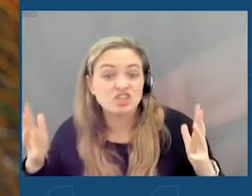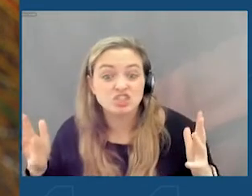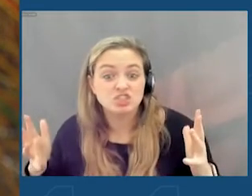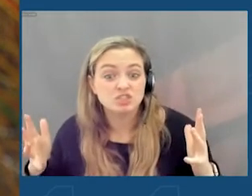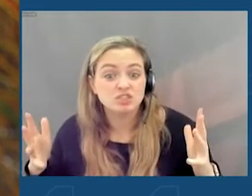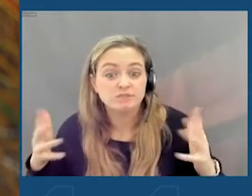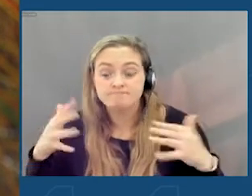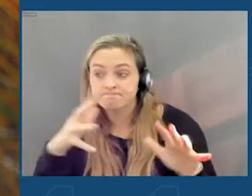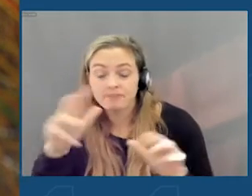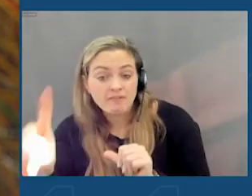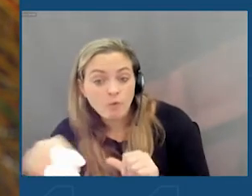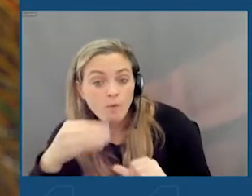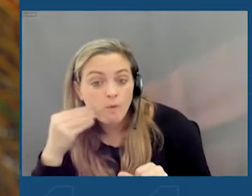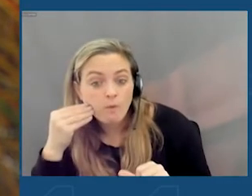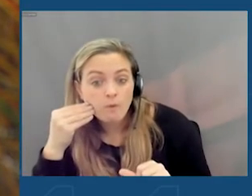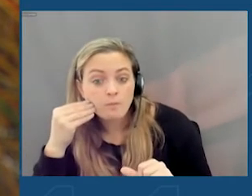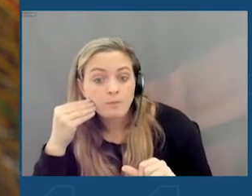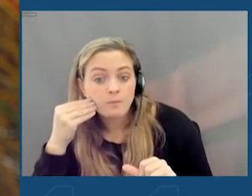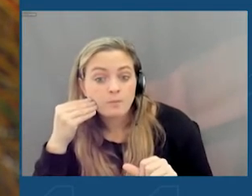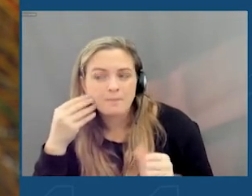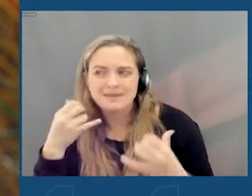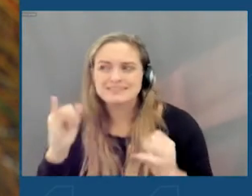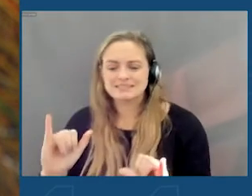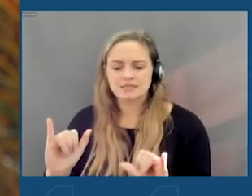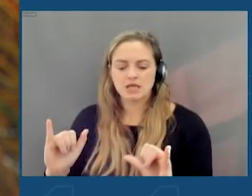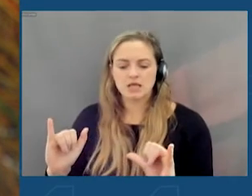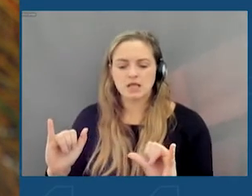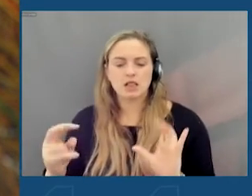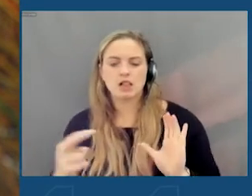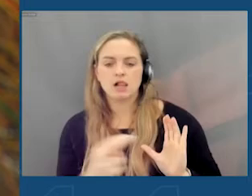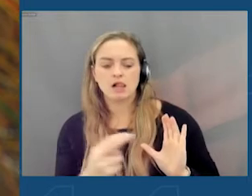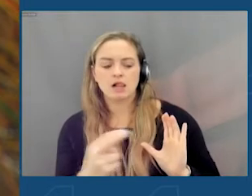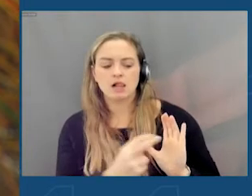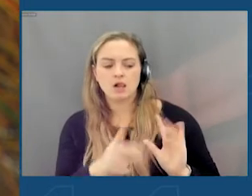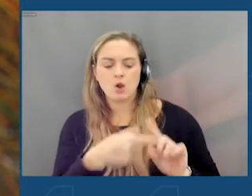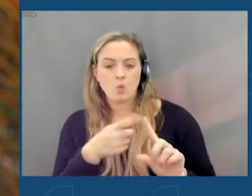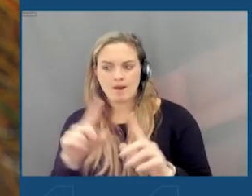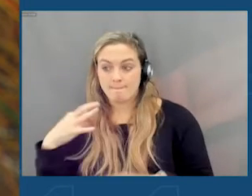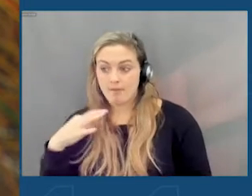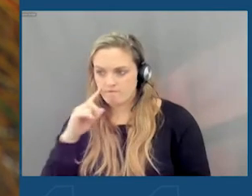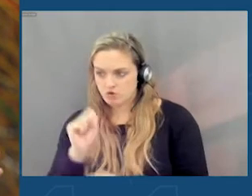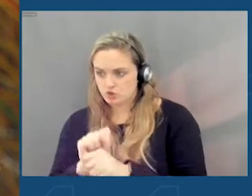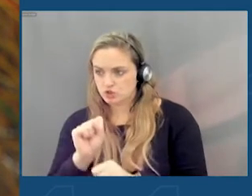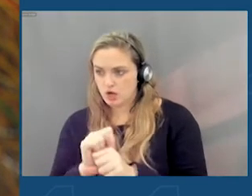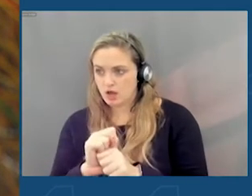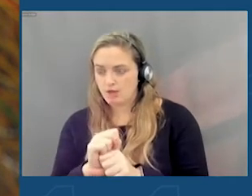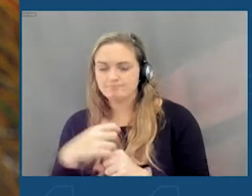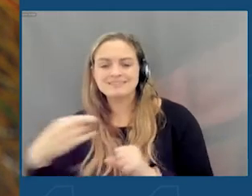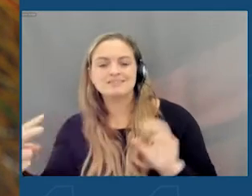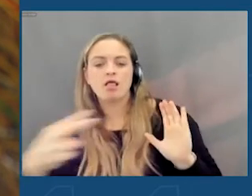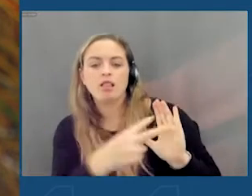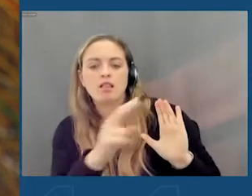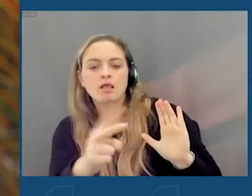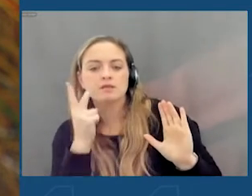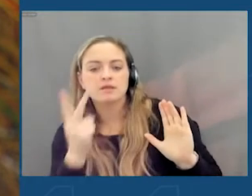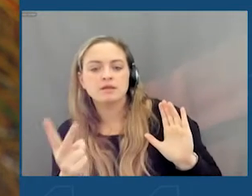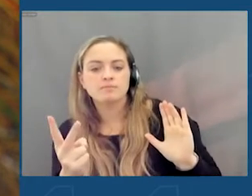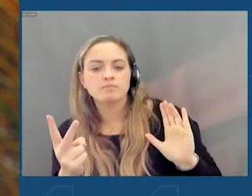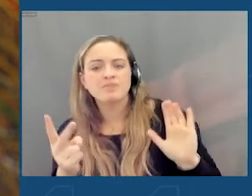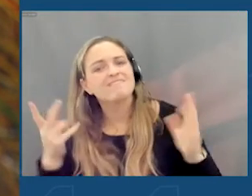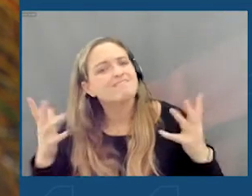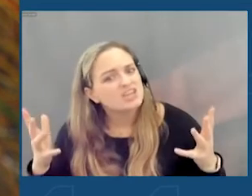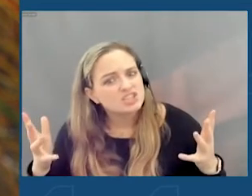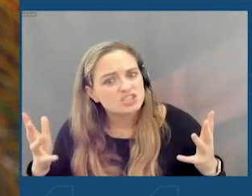through the process. They did their time. They're done. But